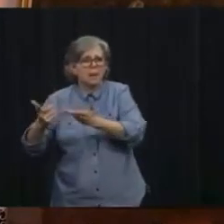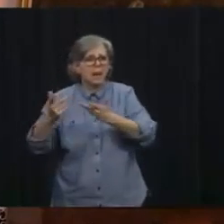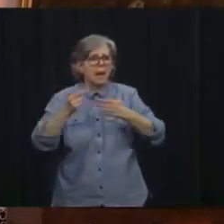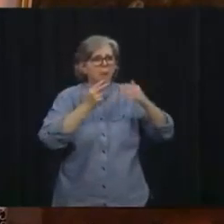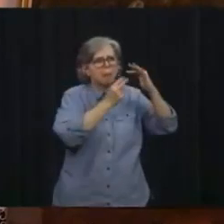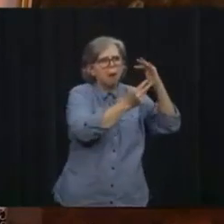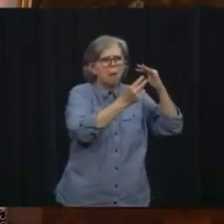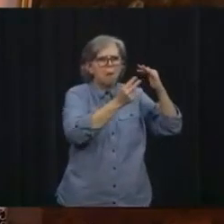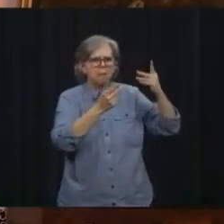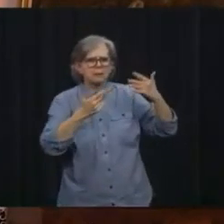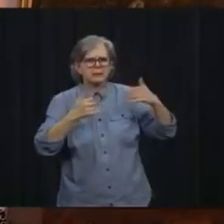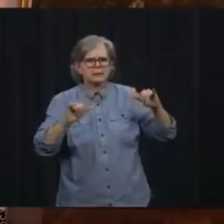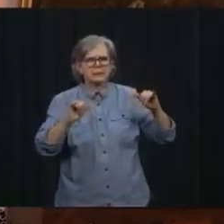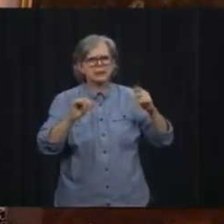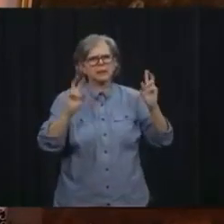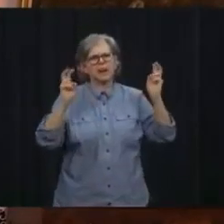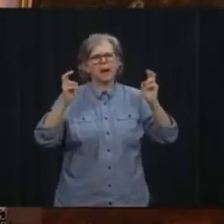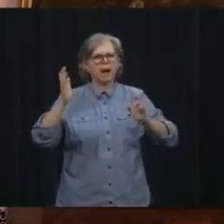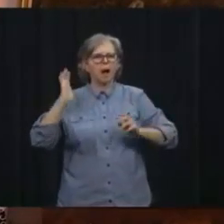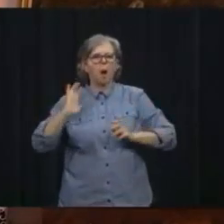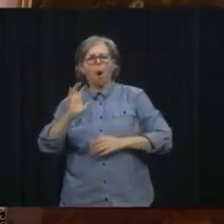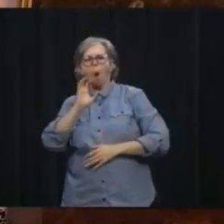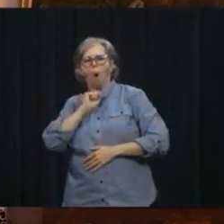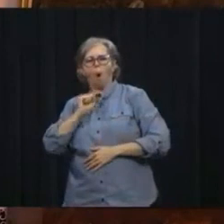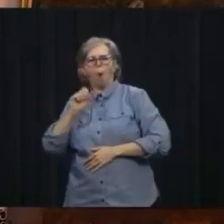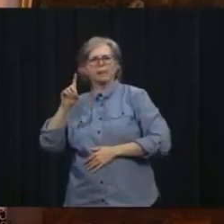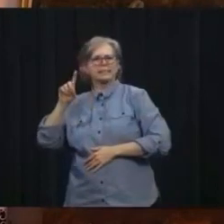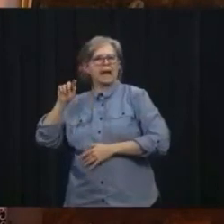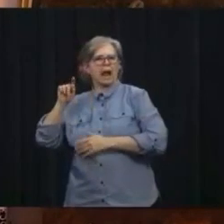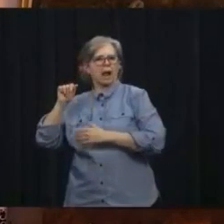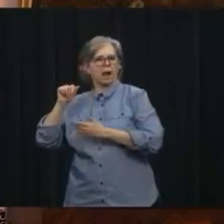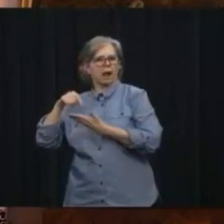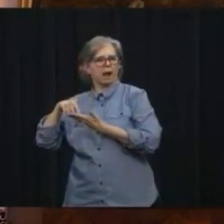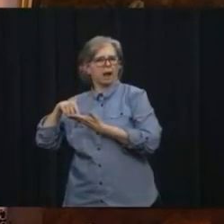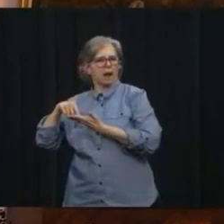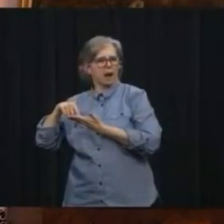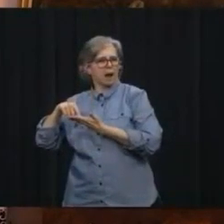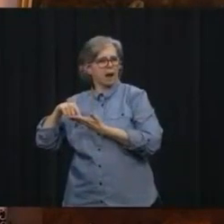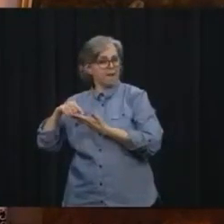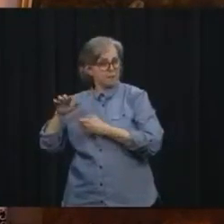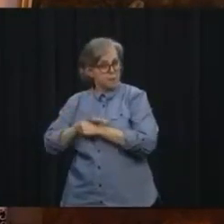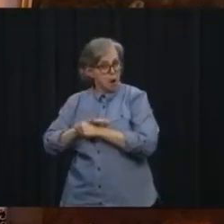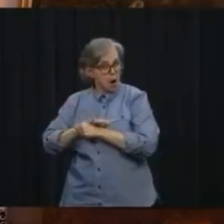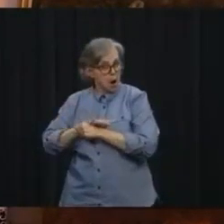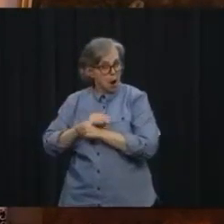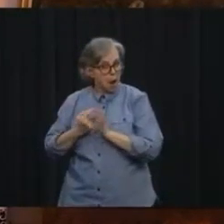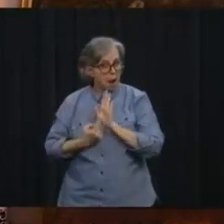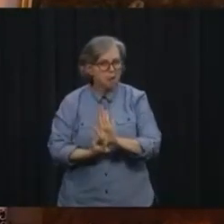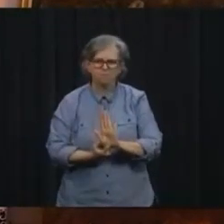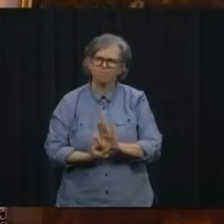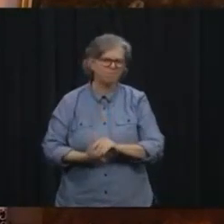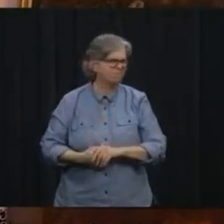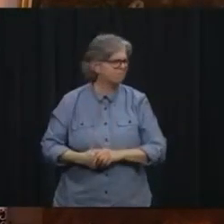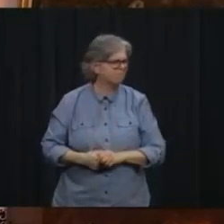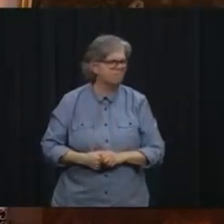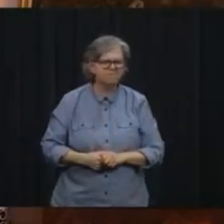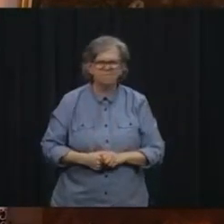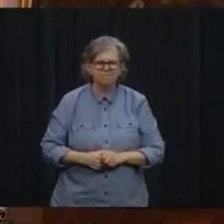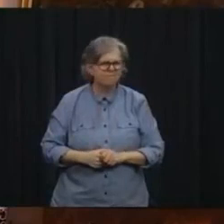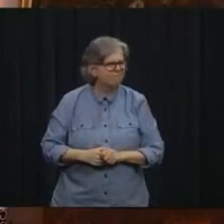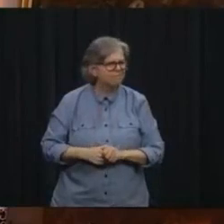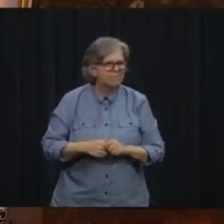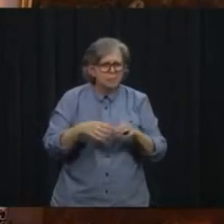available testing for the most high-risk and hospitalized and frontline workers So we are withholding the most of our